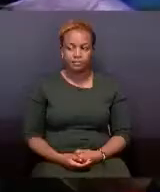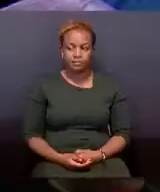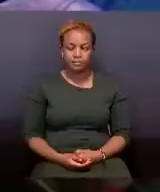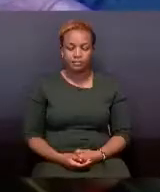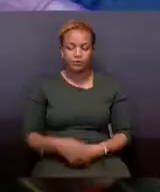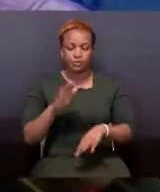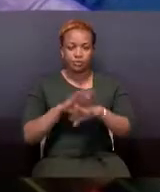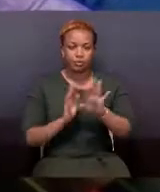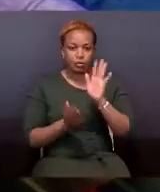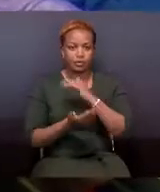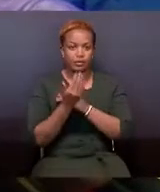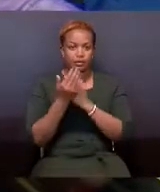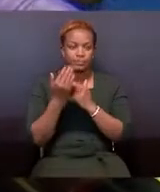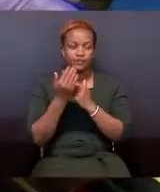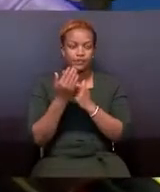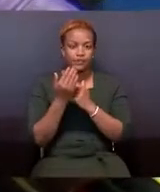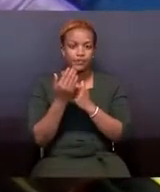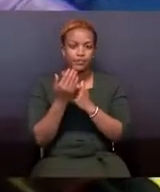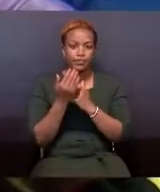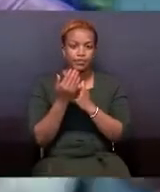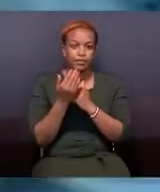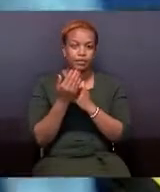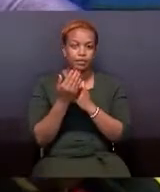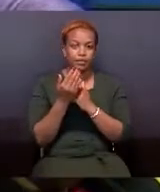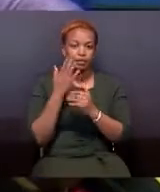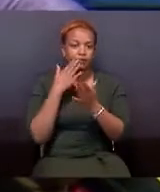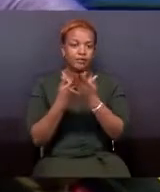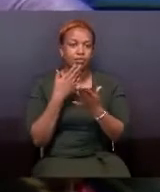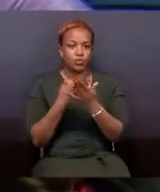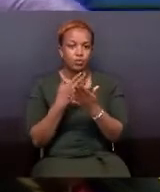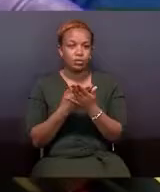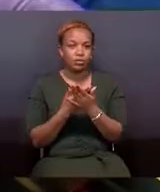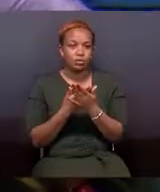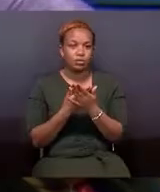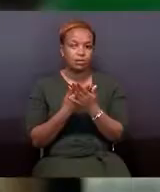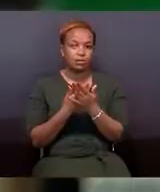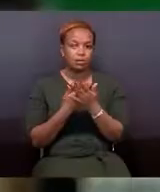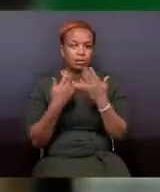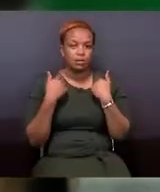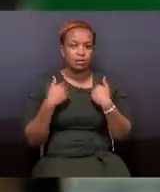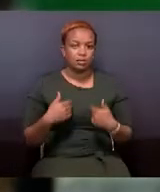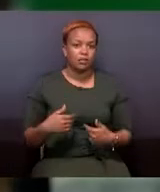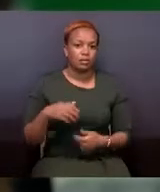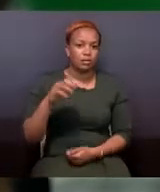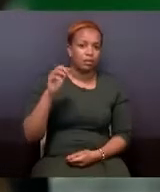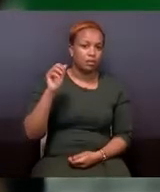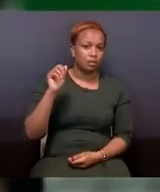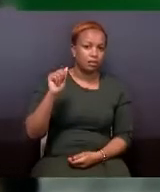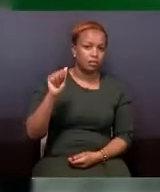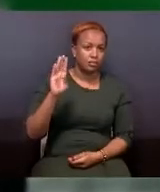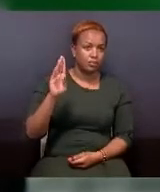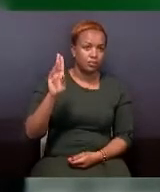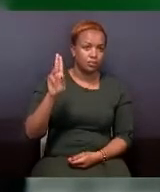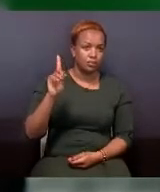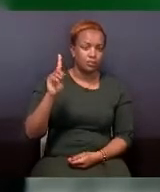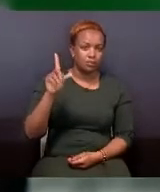Good morning, Your Excellency. Thank you. I am Abdulkarim Abdumadukou. I come from a